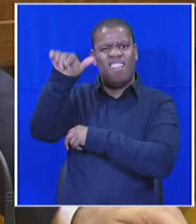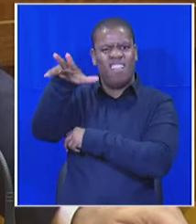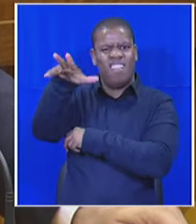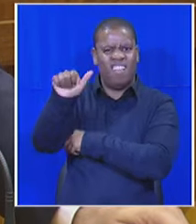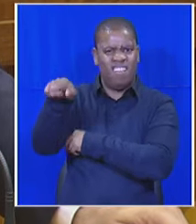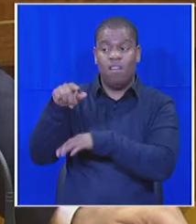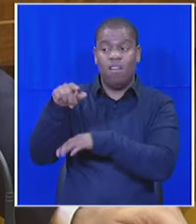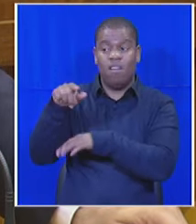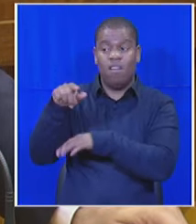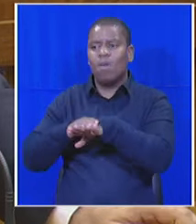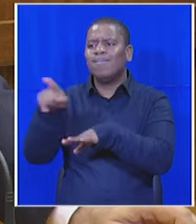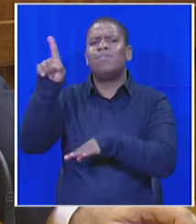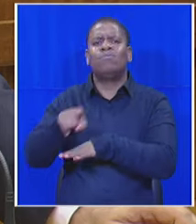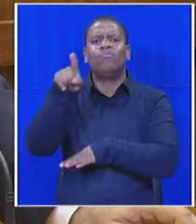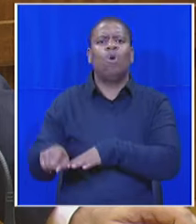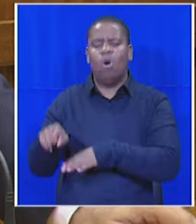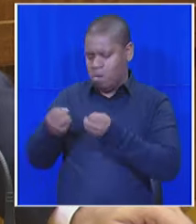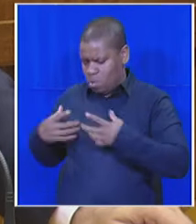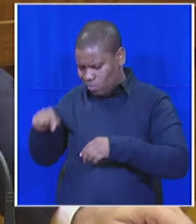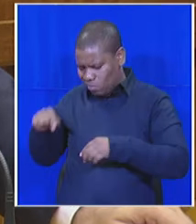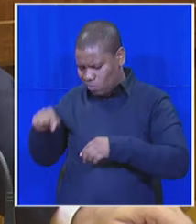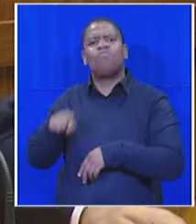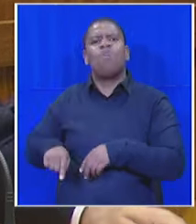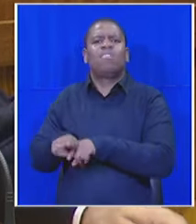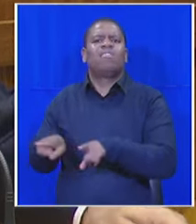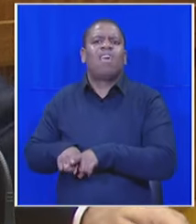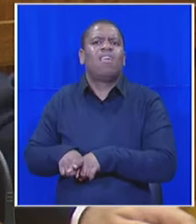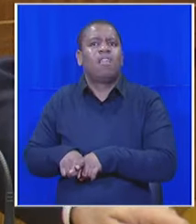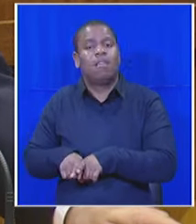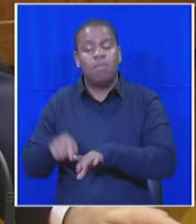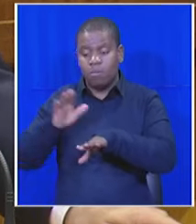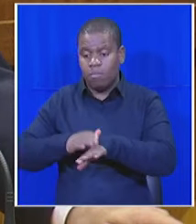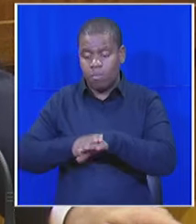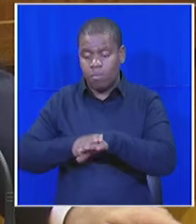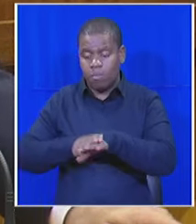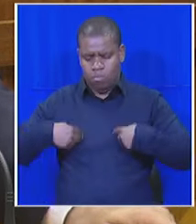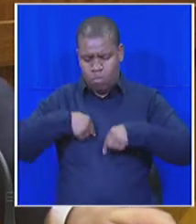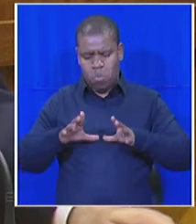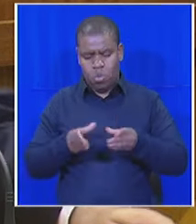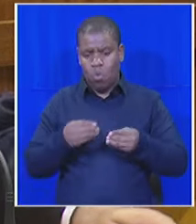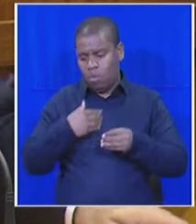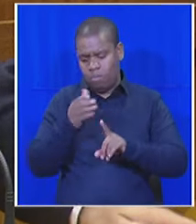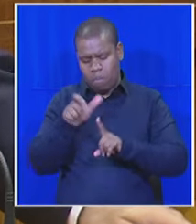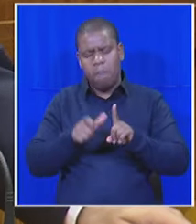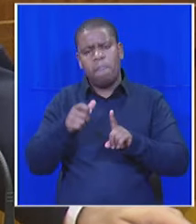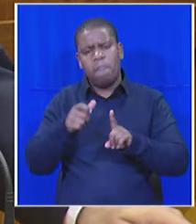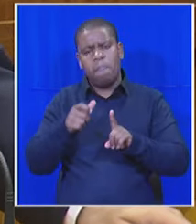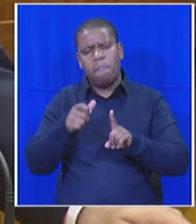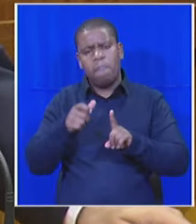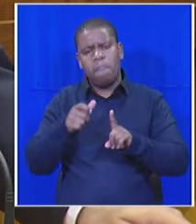this wrongdoing by the ANC majority? Is it going to be the Honourable Speaker? Is she going to accept responsibility? Is it going to be the Deputy